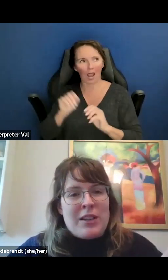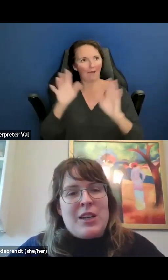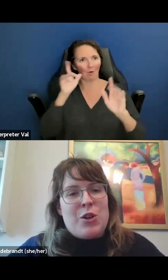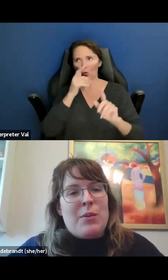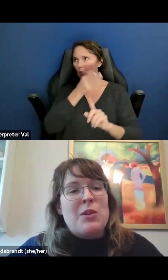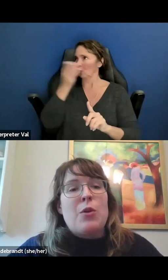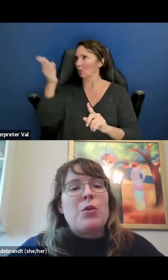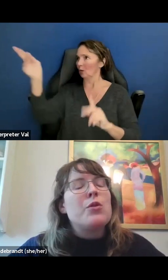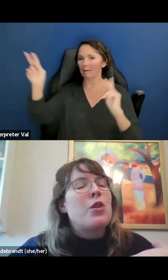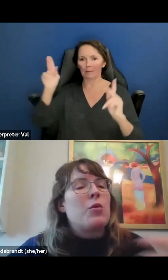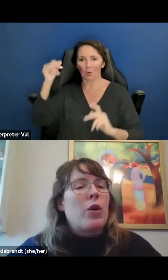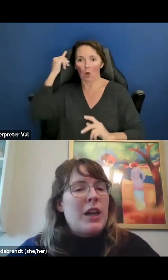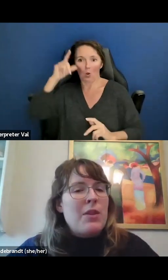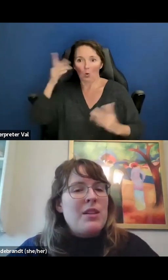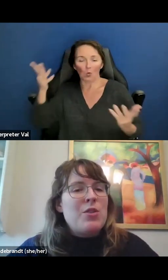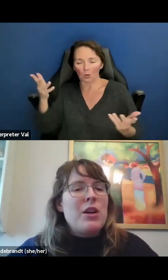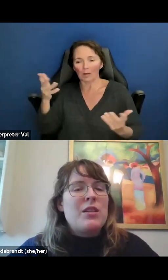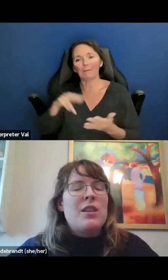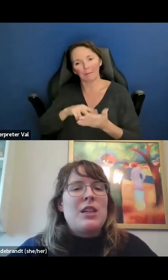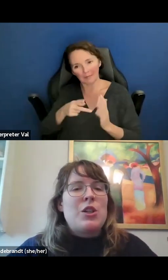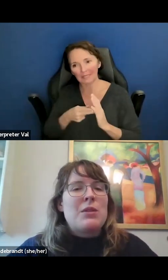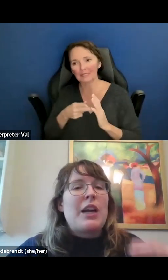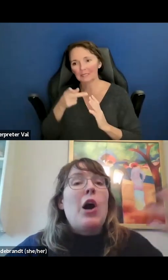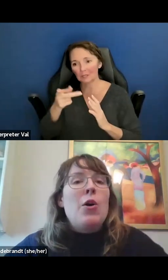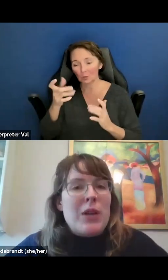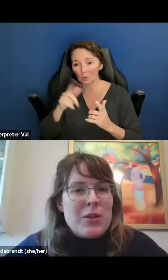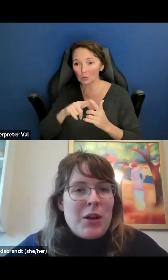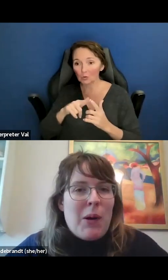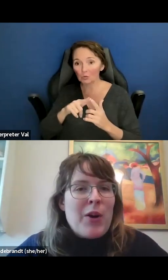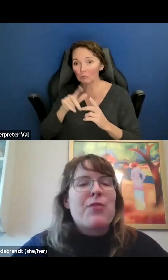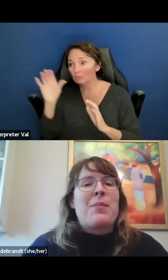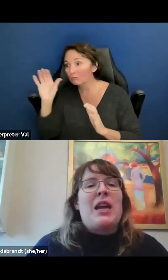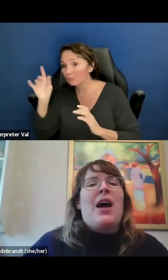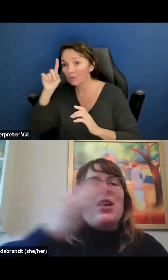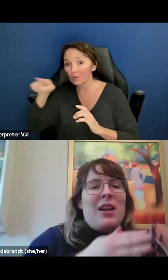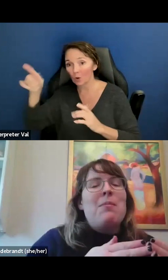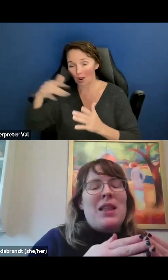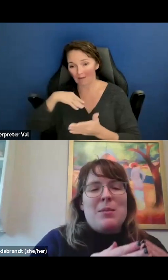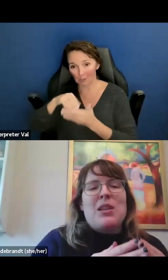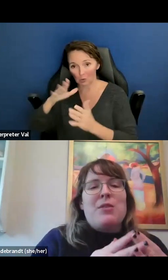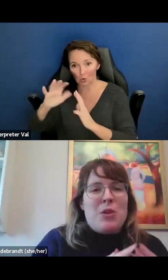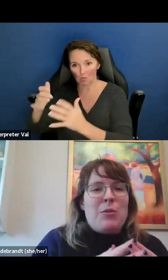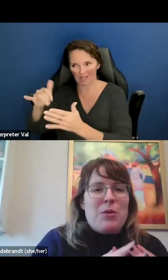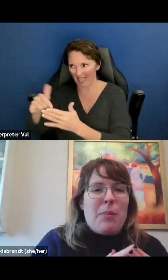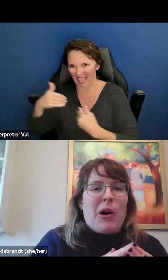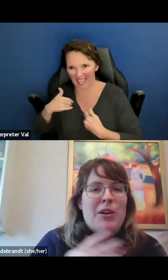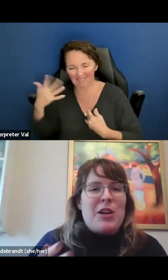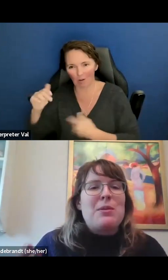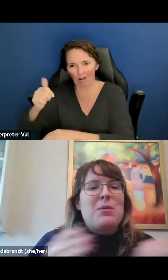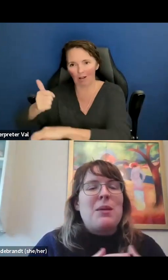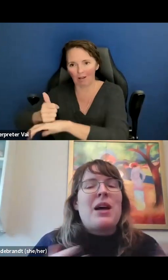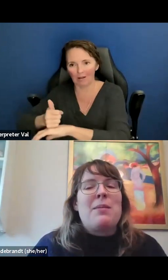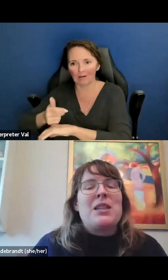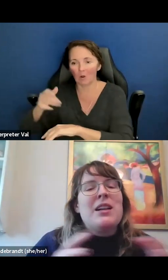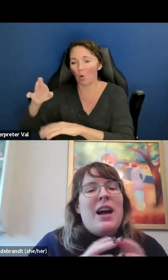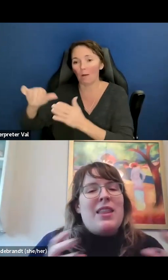community organization that was local started working with the district, then the teacher was like, oh, here's a good partner for me, and then made themselves known to the partnership.